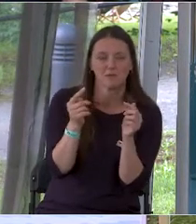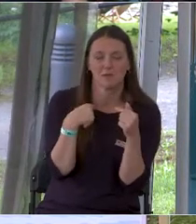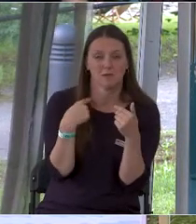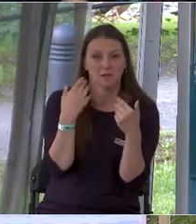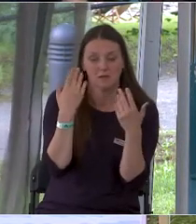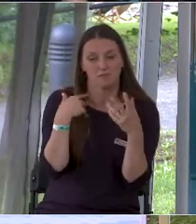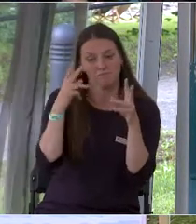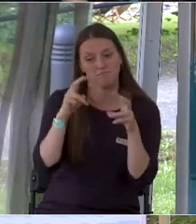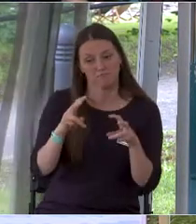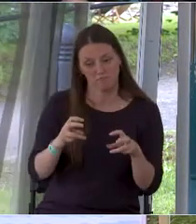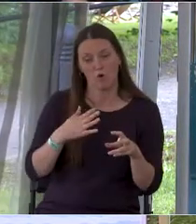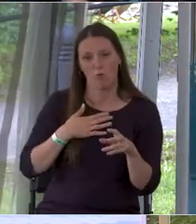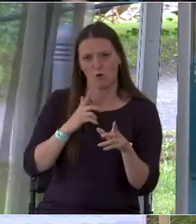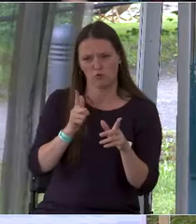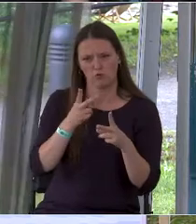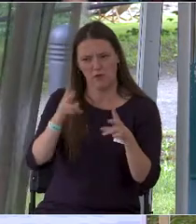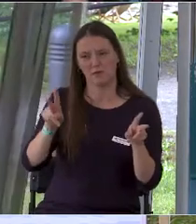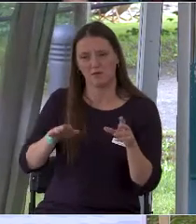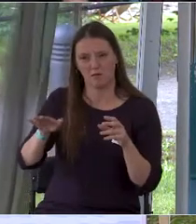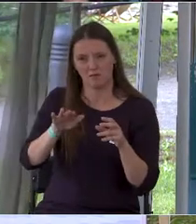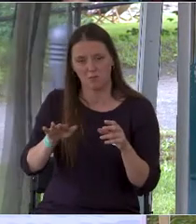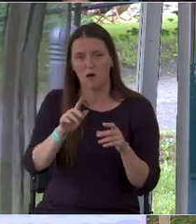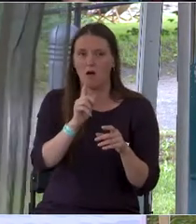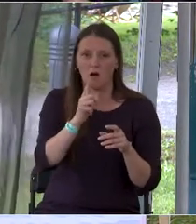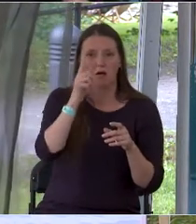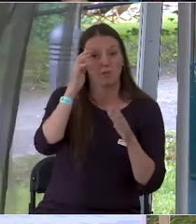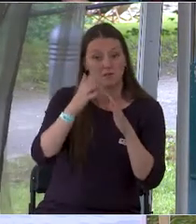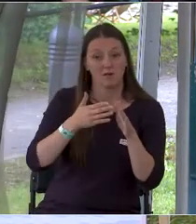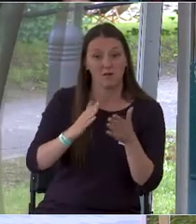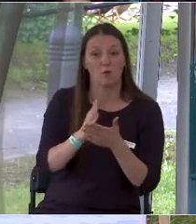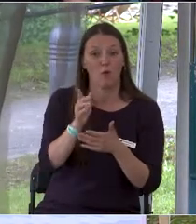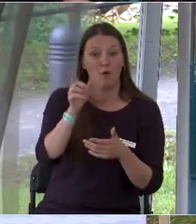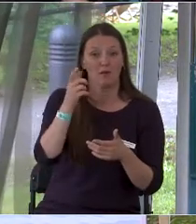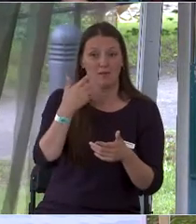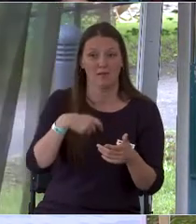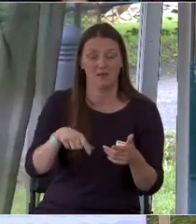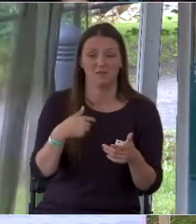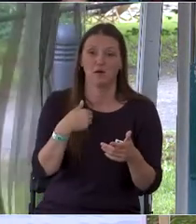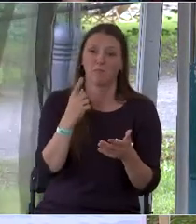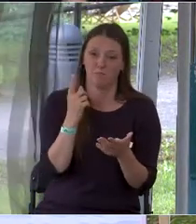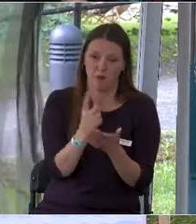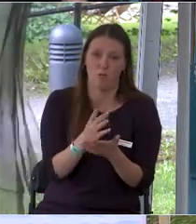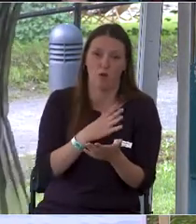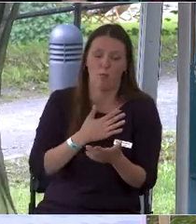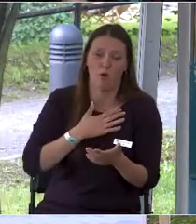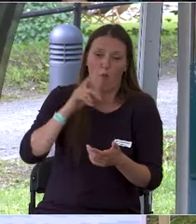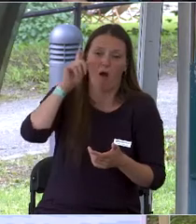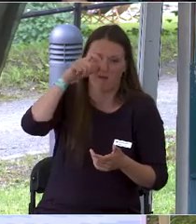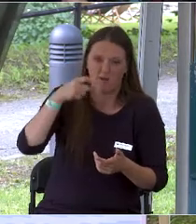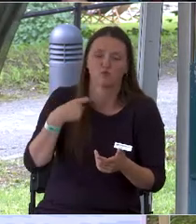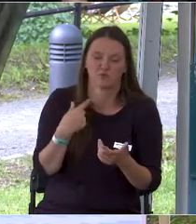research is in a different field. But I understand that as a politician, I do have the privilege of not having opinion on the things that I have to